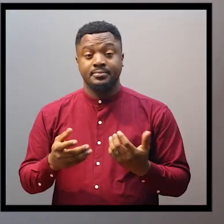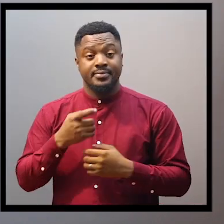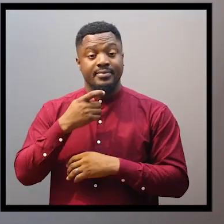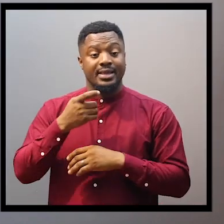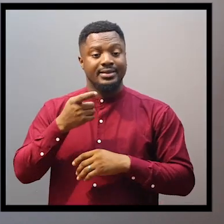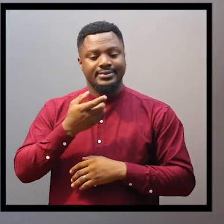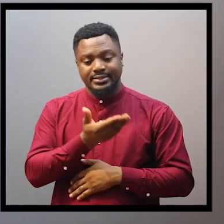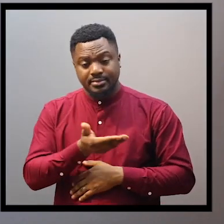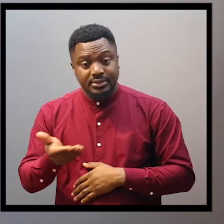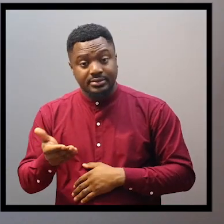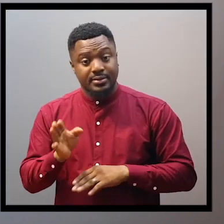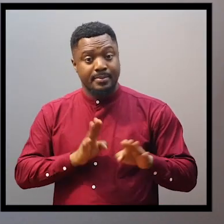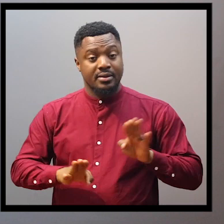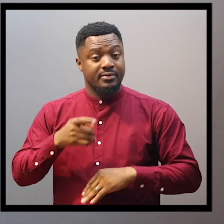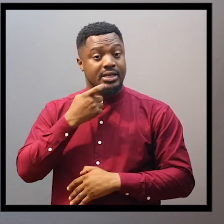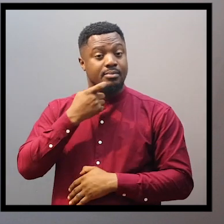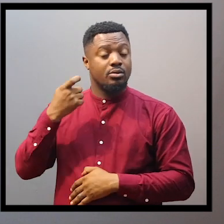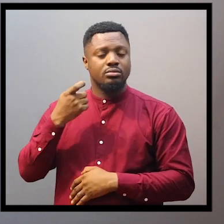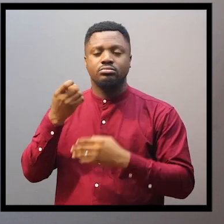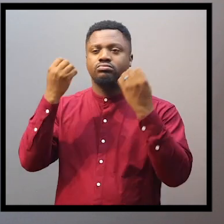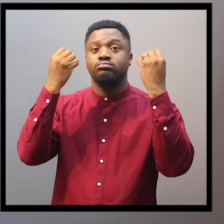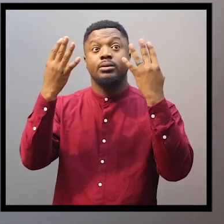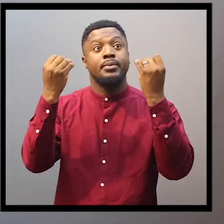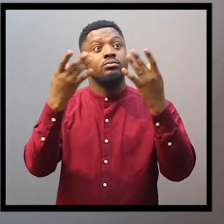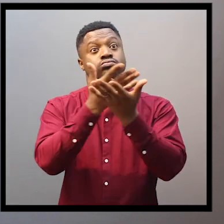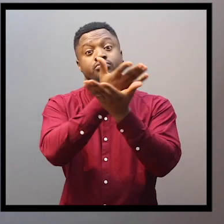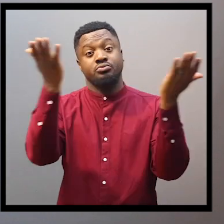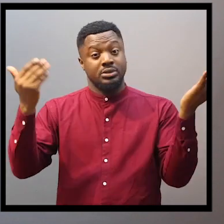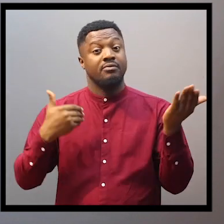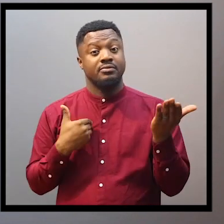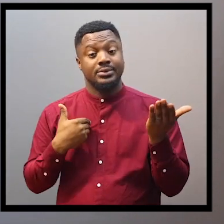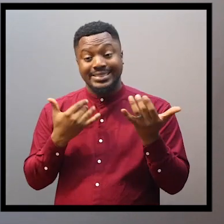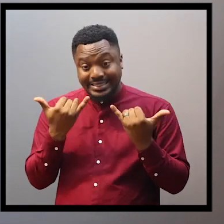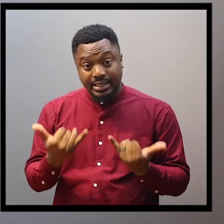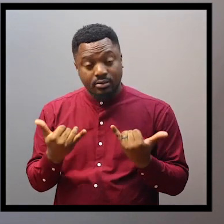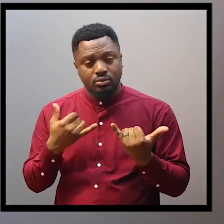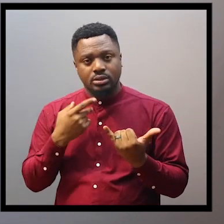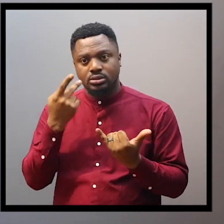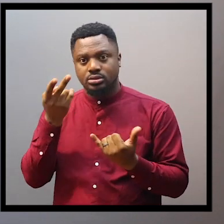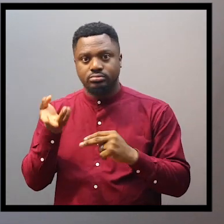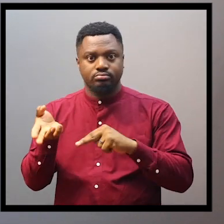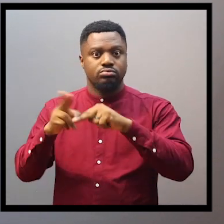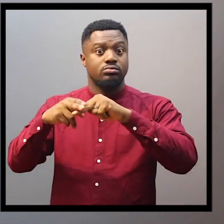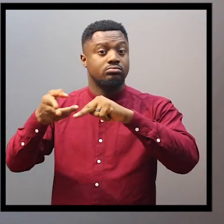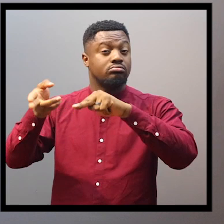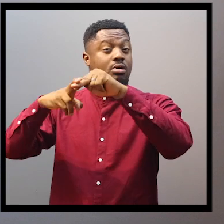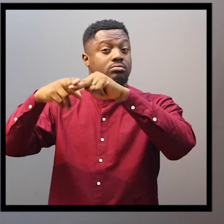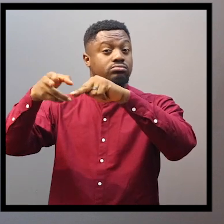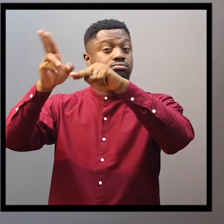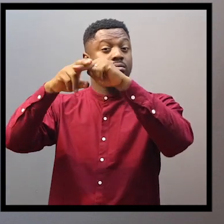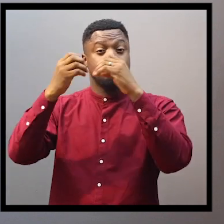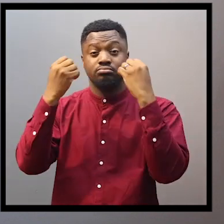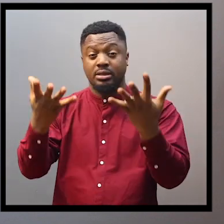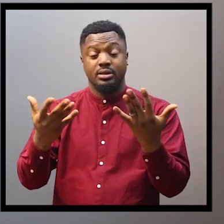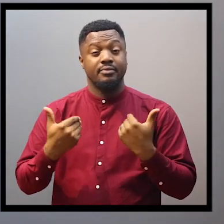Substance and behavioral addictions are common in our environment, and currently we are seeing an upward trend in